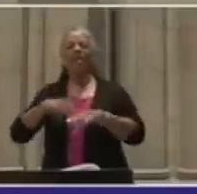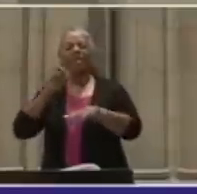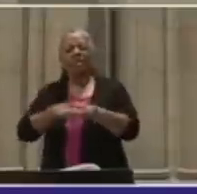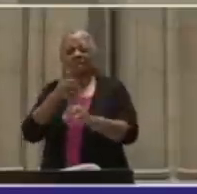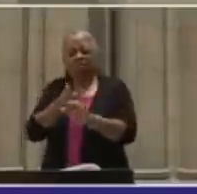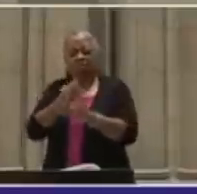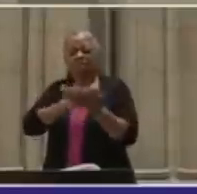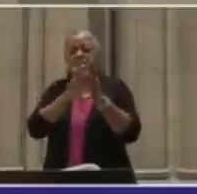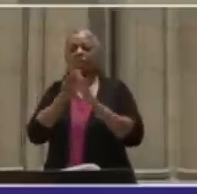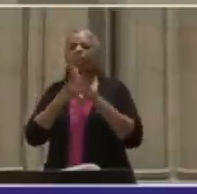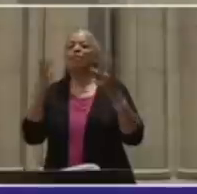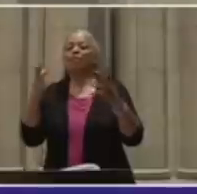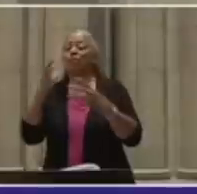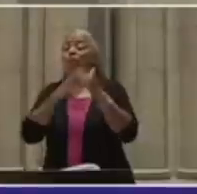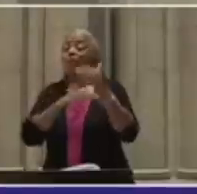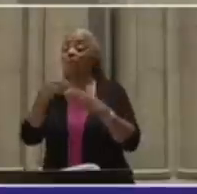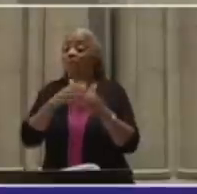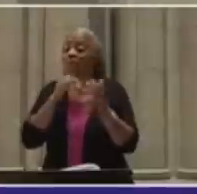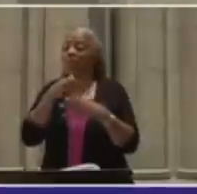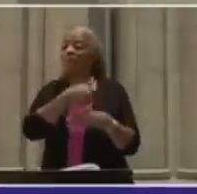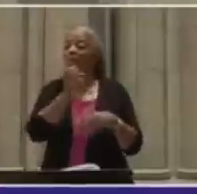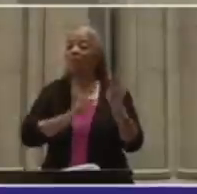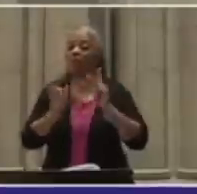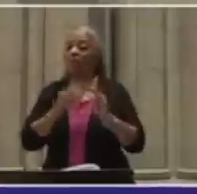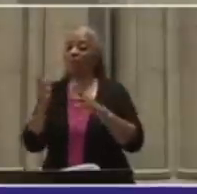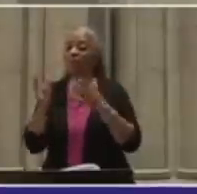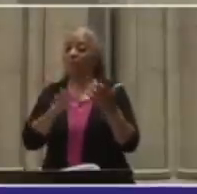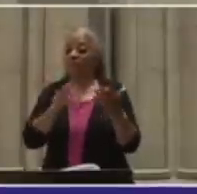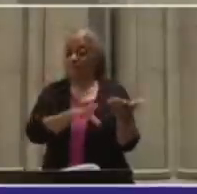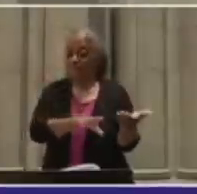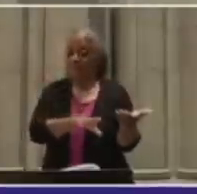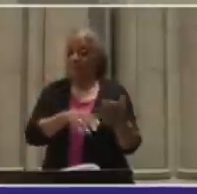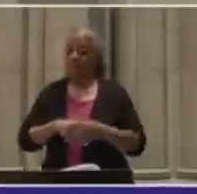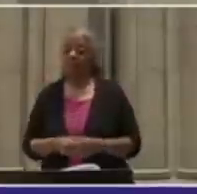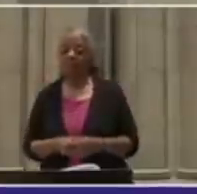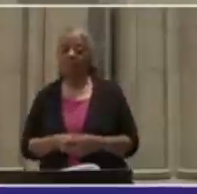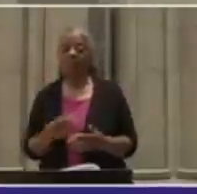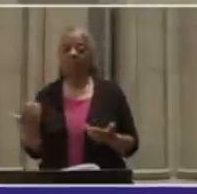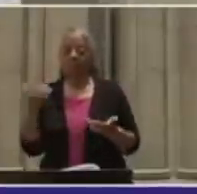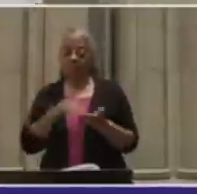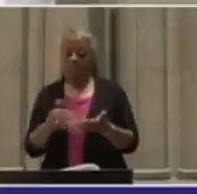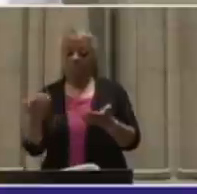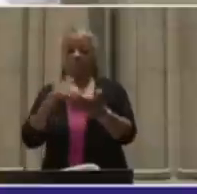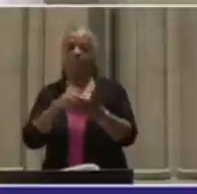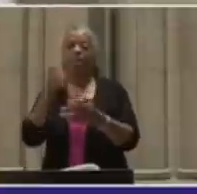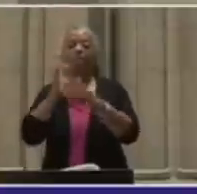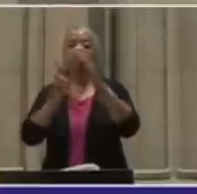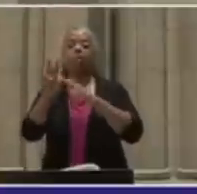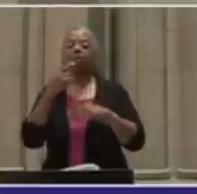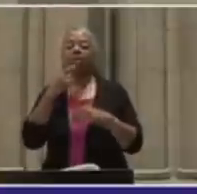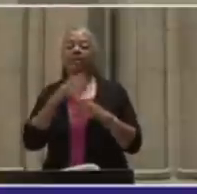have become too comfortable with other people's death. Over and over again, the prophet